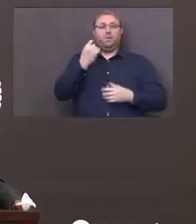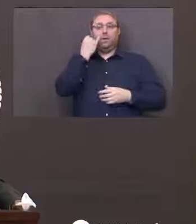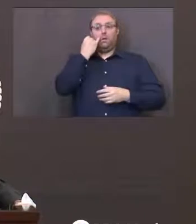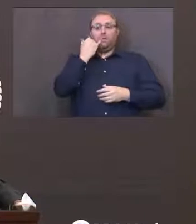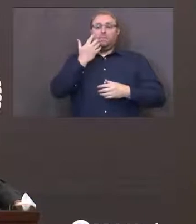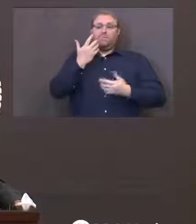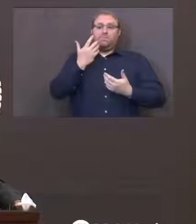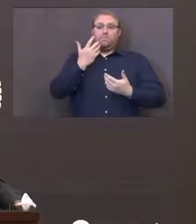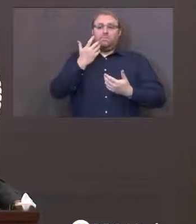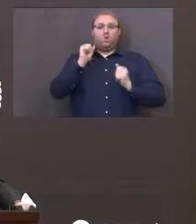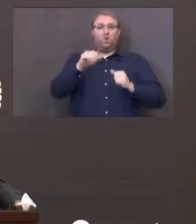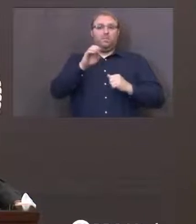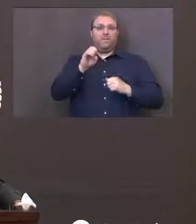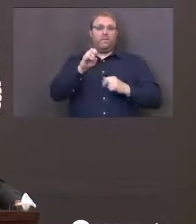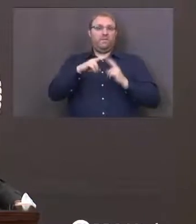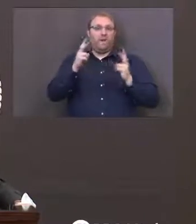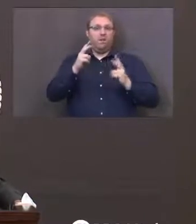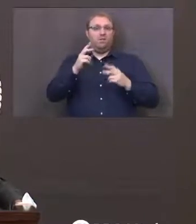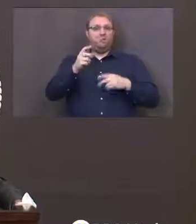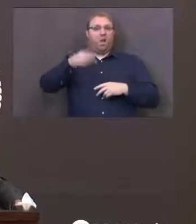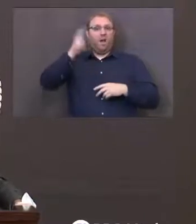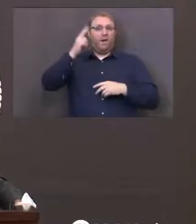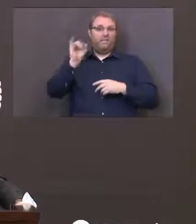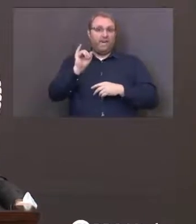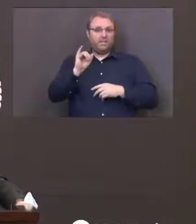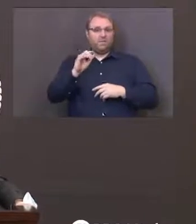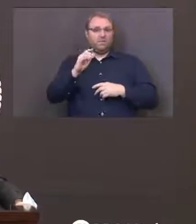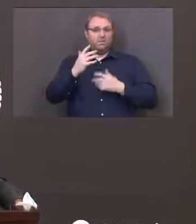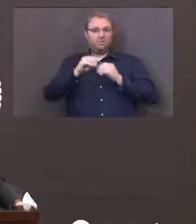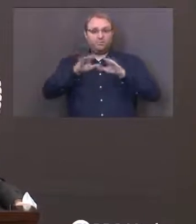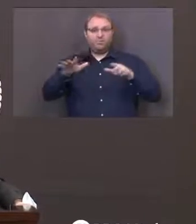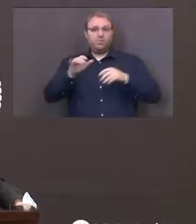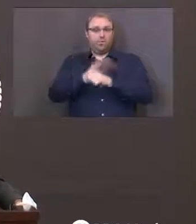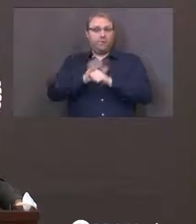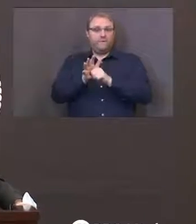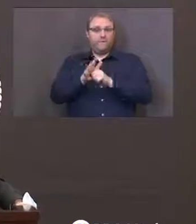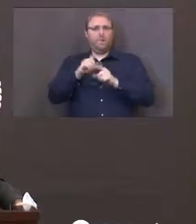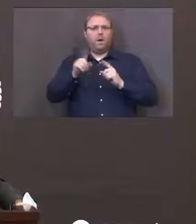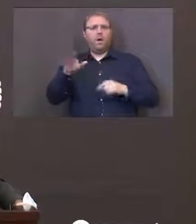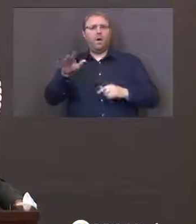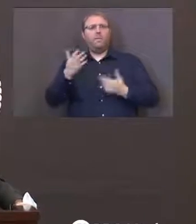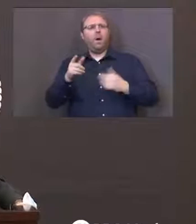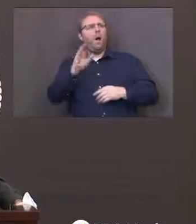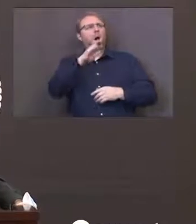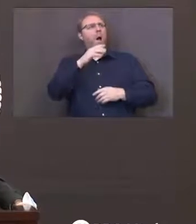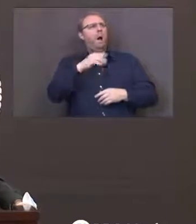significant influx of infection and say, we'd like to move to a less restricted